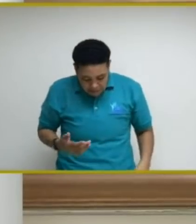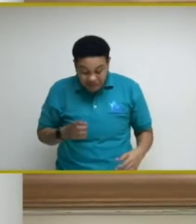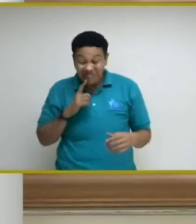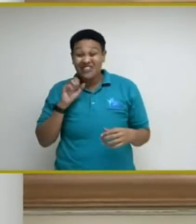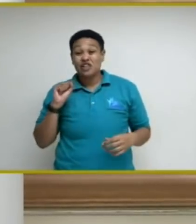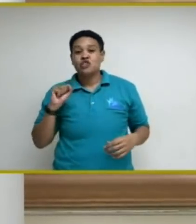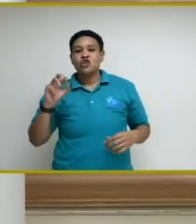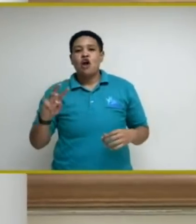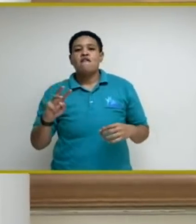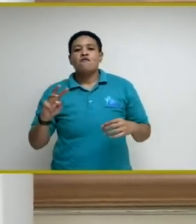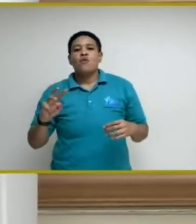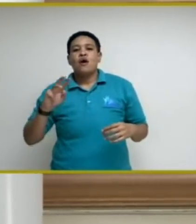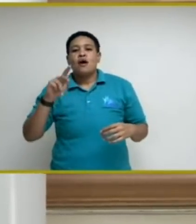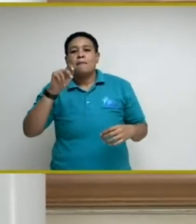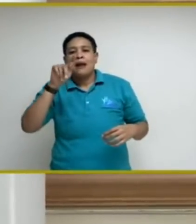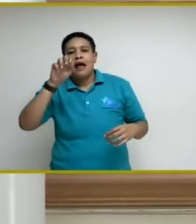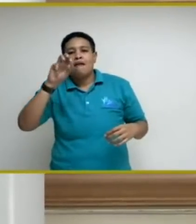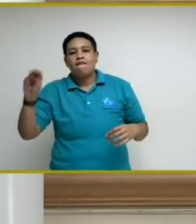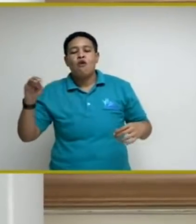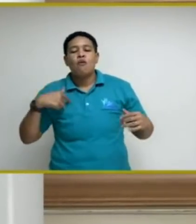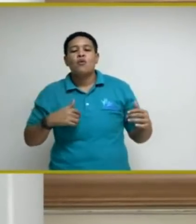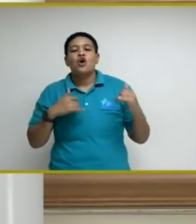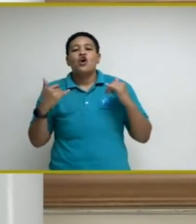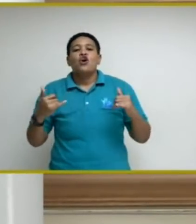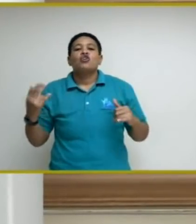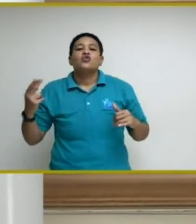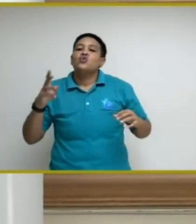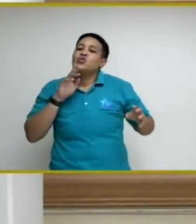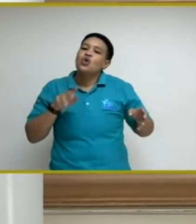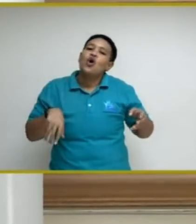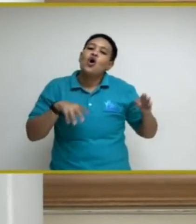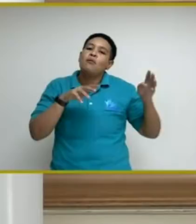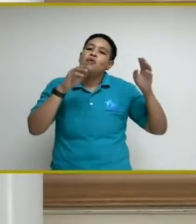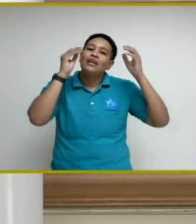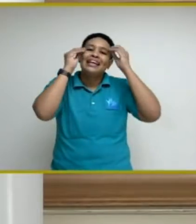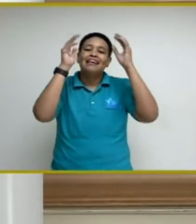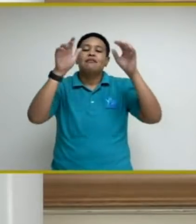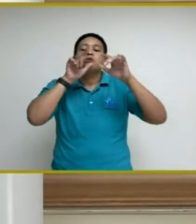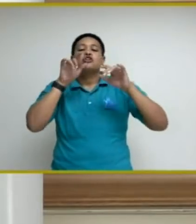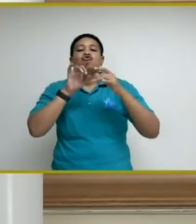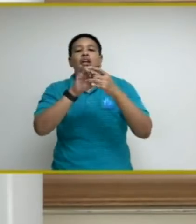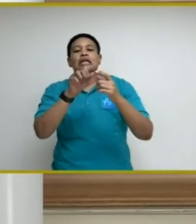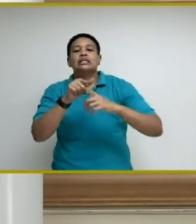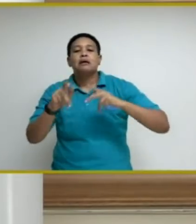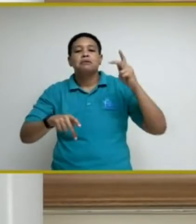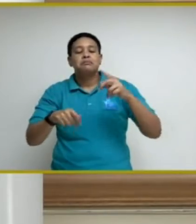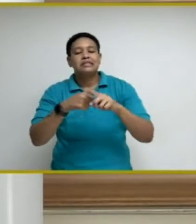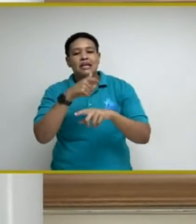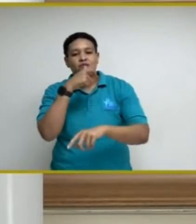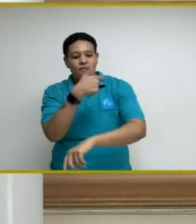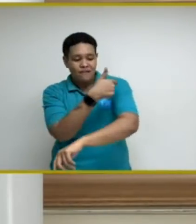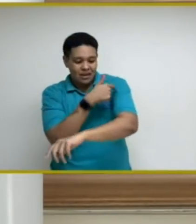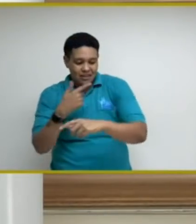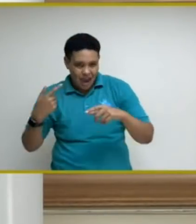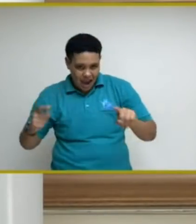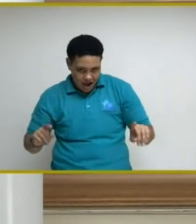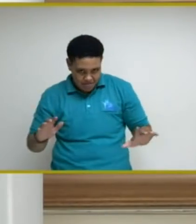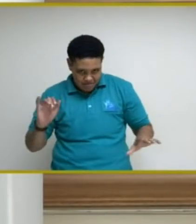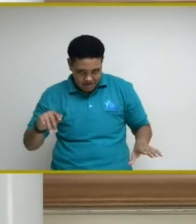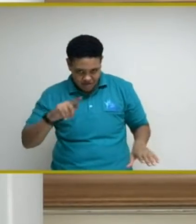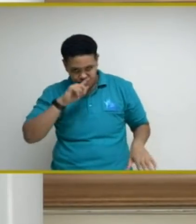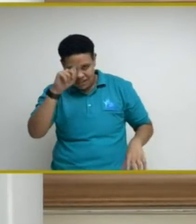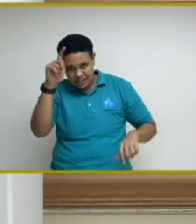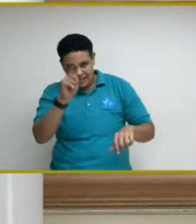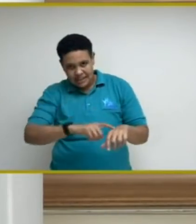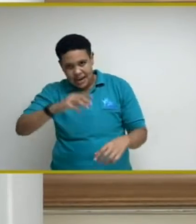software platform that we currently use to upload the information around persons who have been vaccinated, and that's a